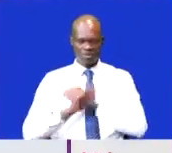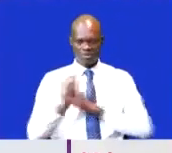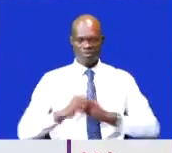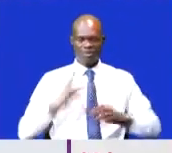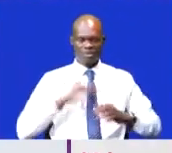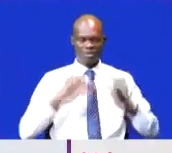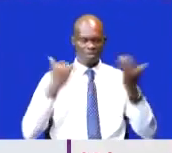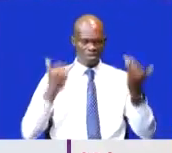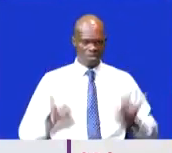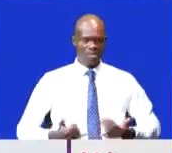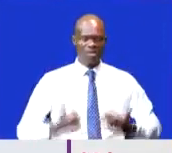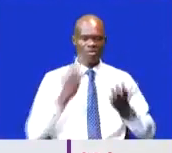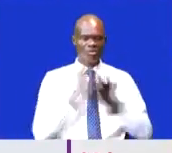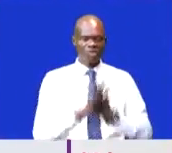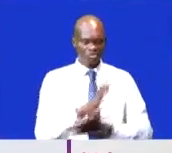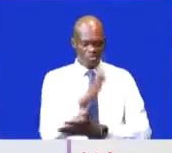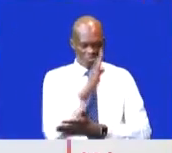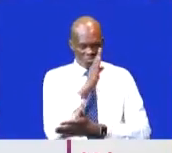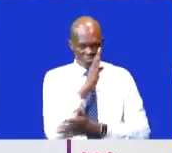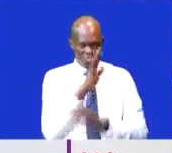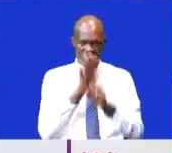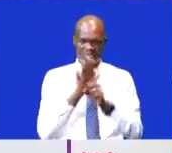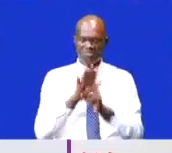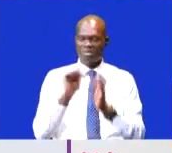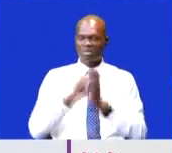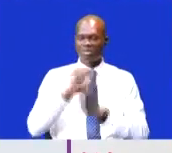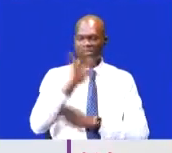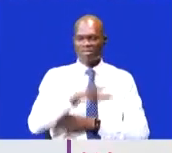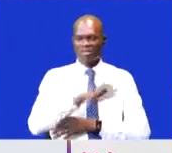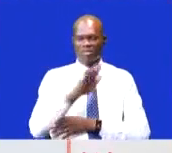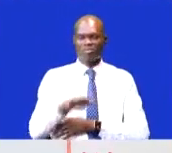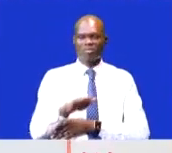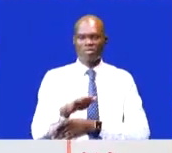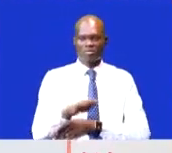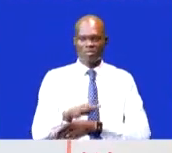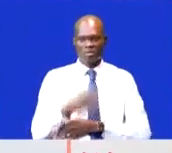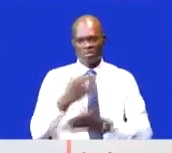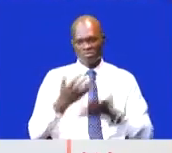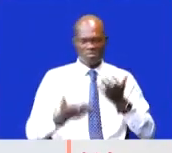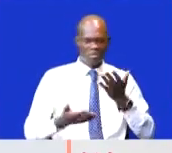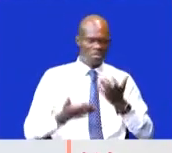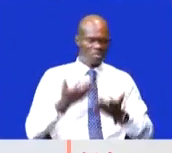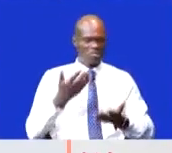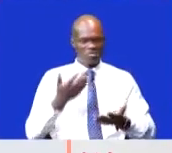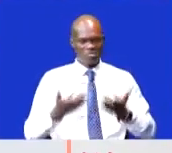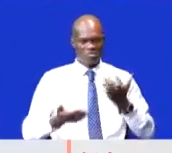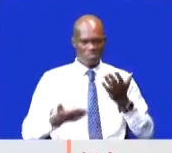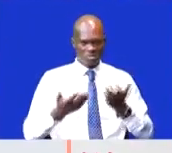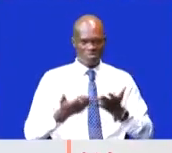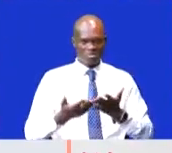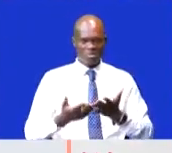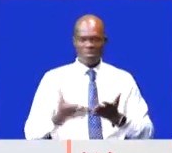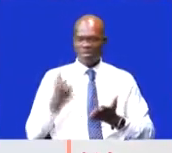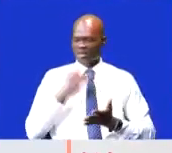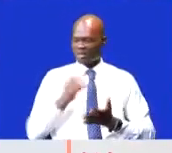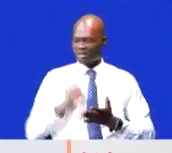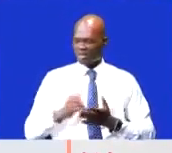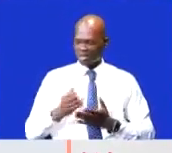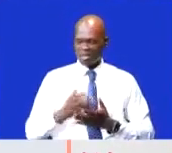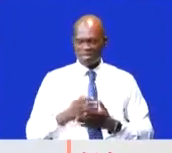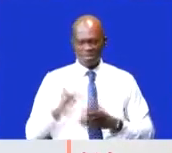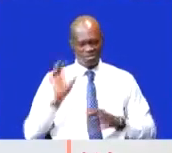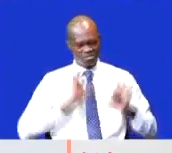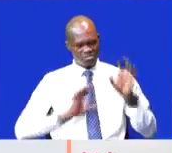I hear whispers that parliament might call him to look into his conduct and